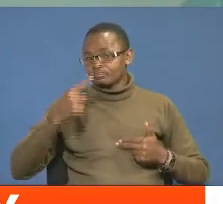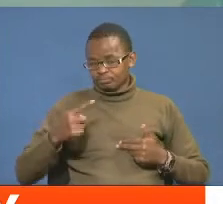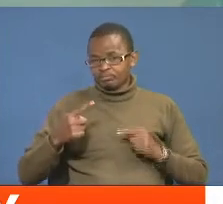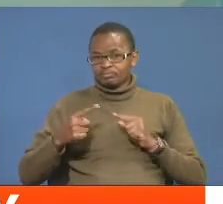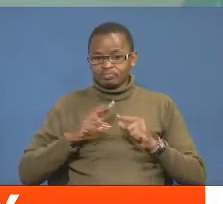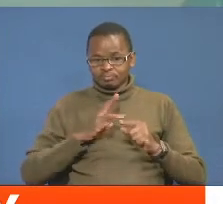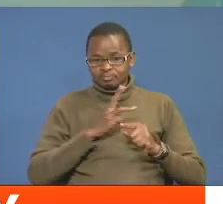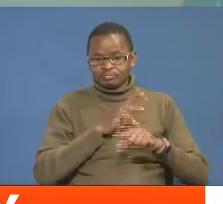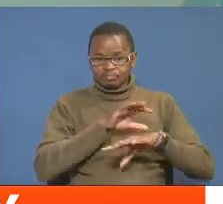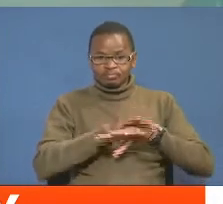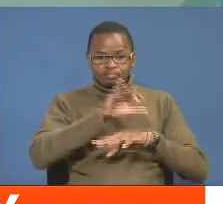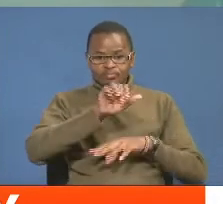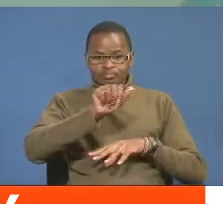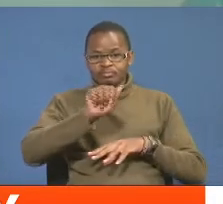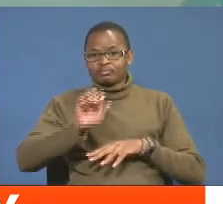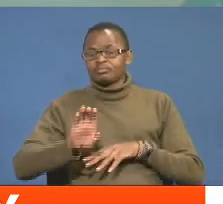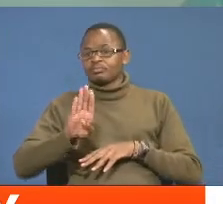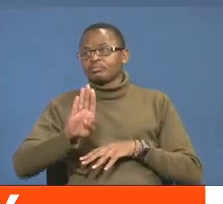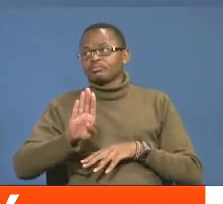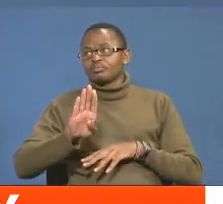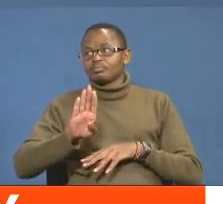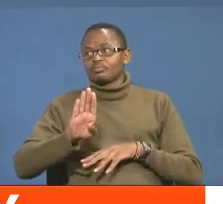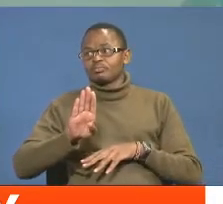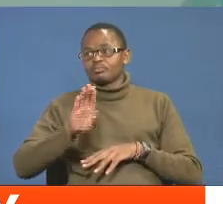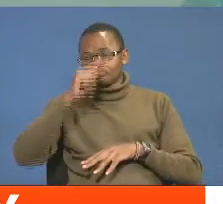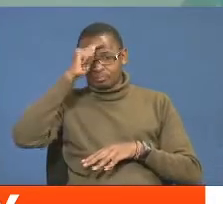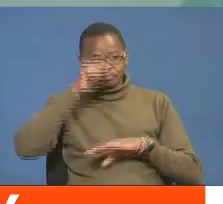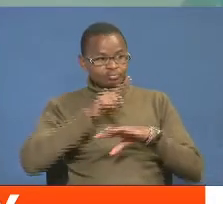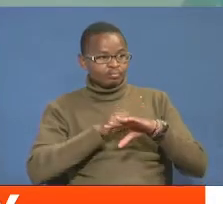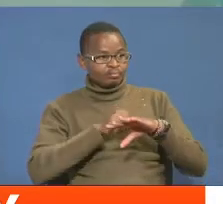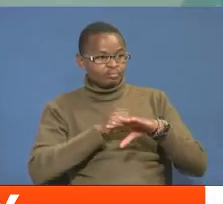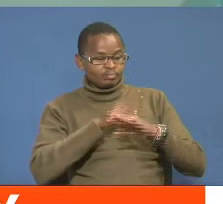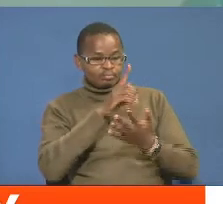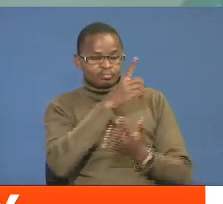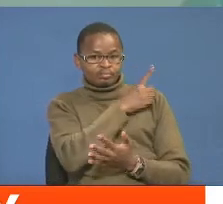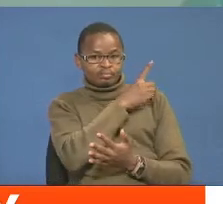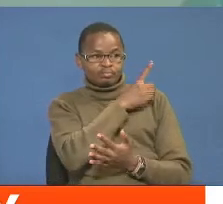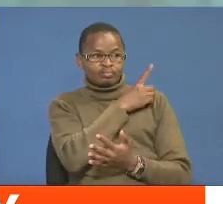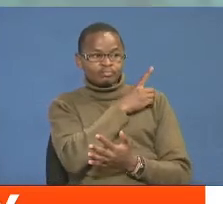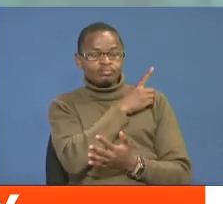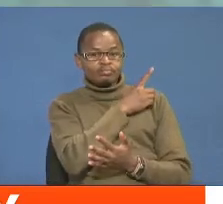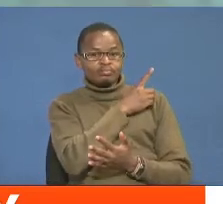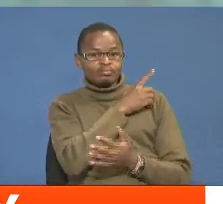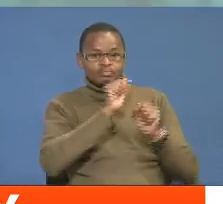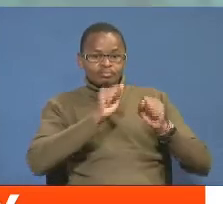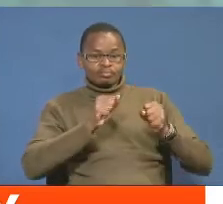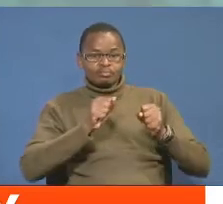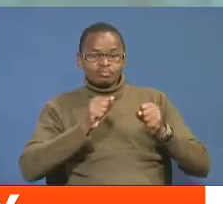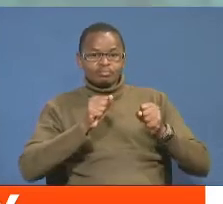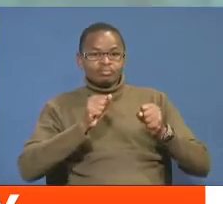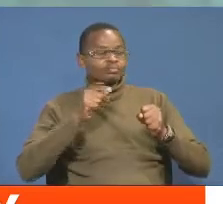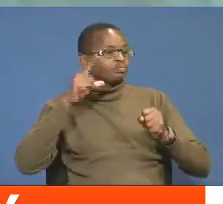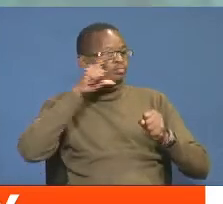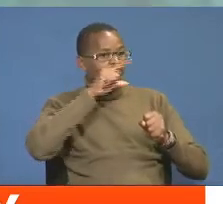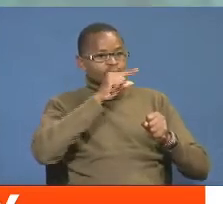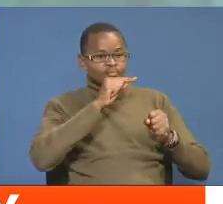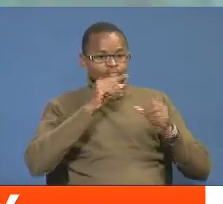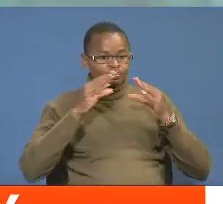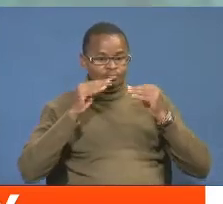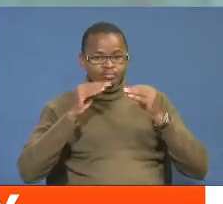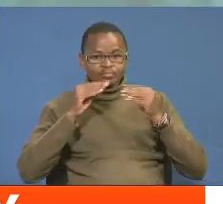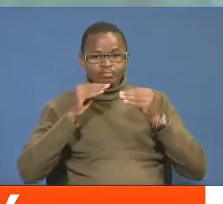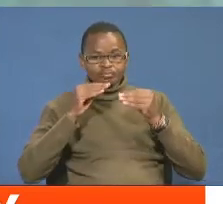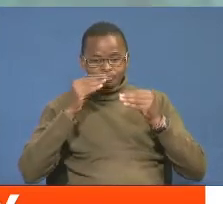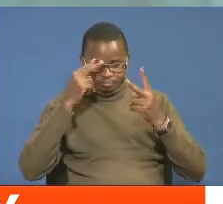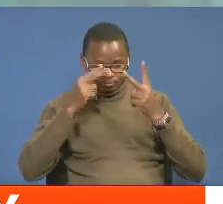we get the jabs. All right. Now, because of time, Dr. Songok, kindly give us your parting shot looking